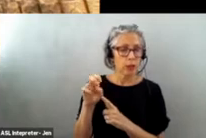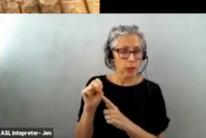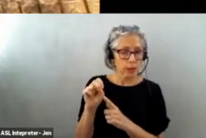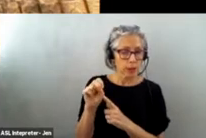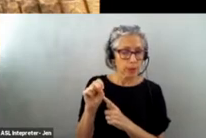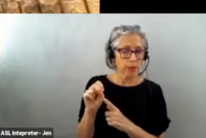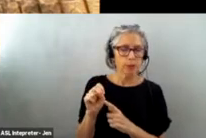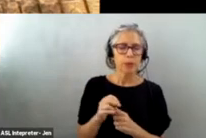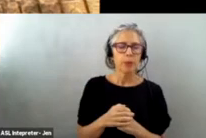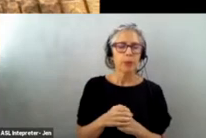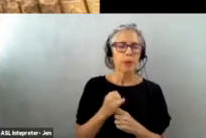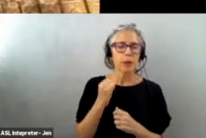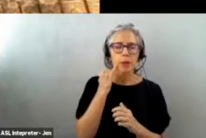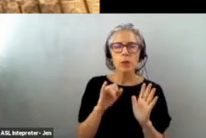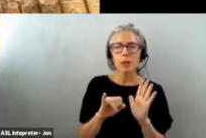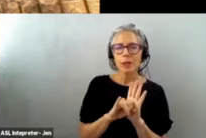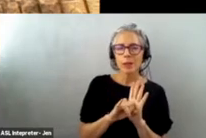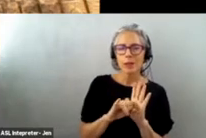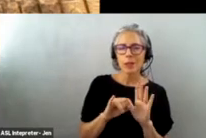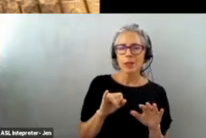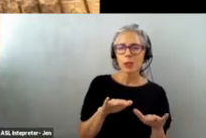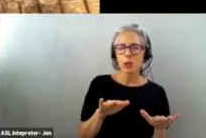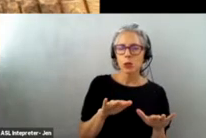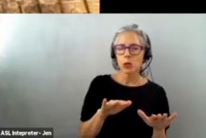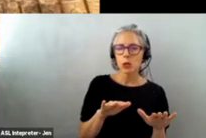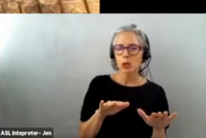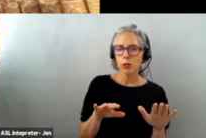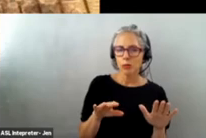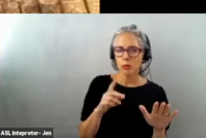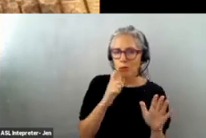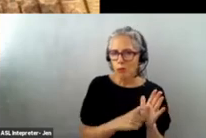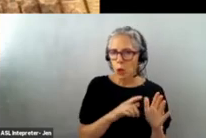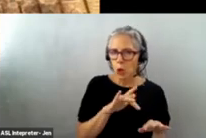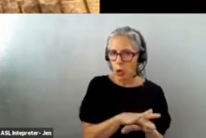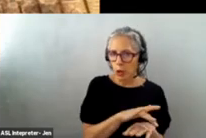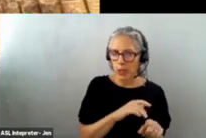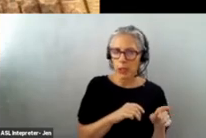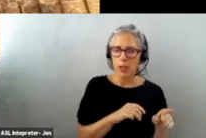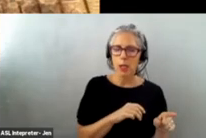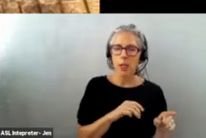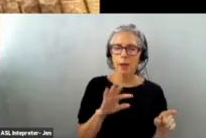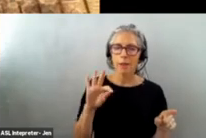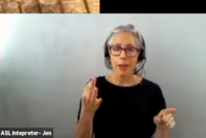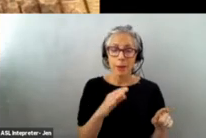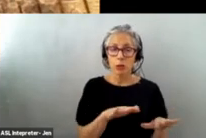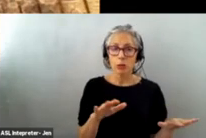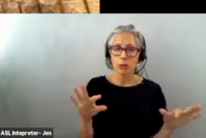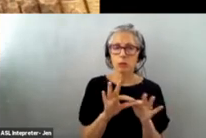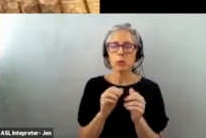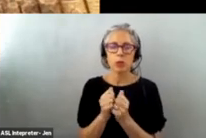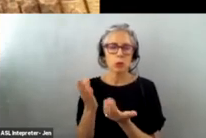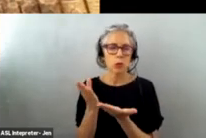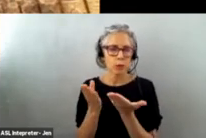you identify autistic children early in life, and you connect these children and their families with services